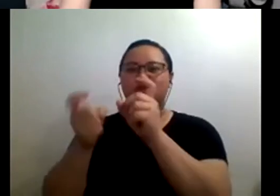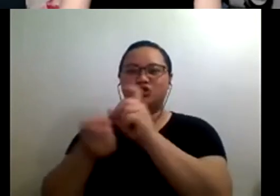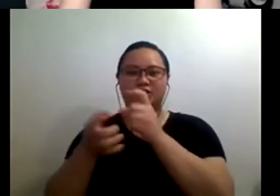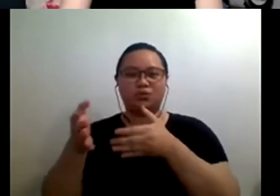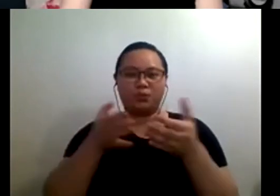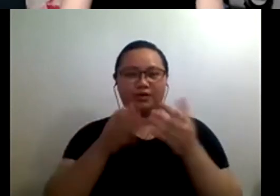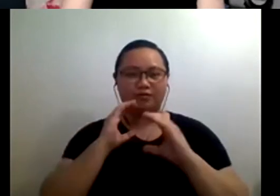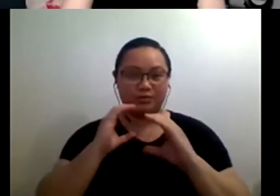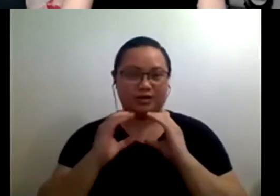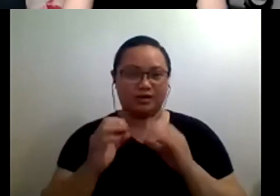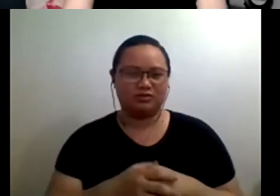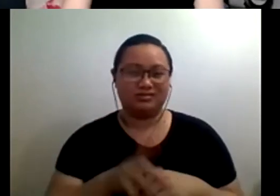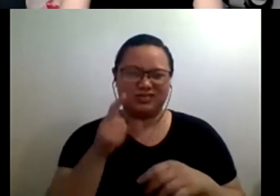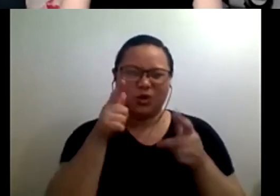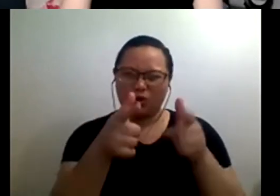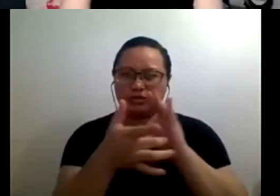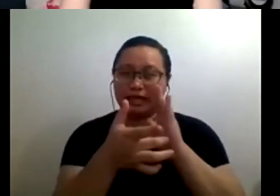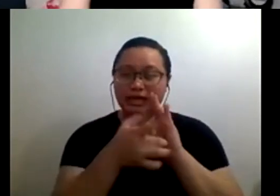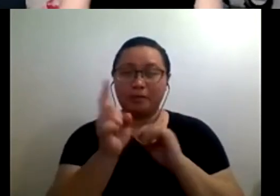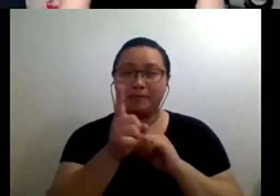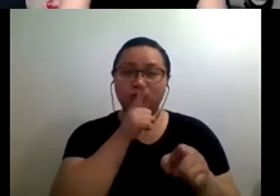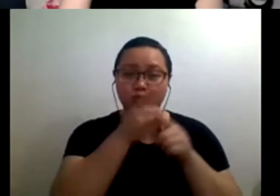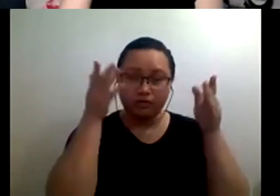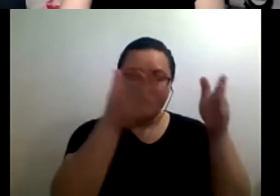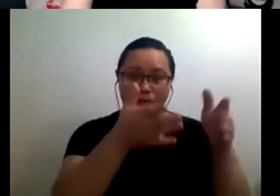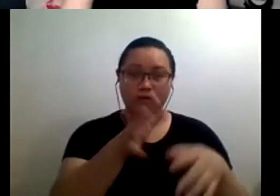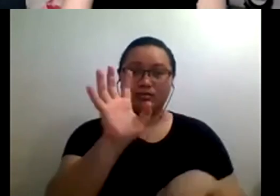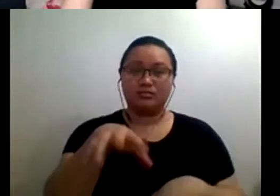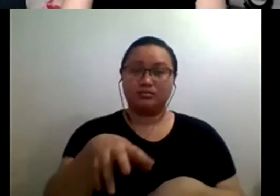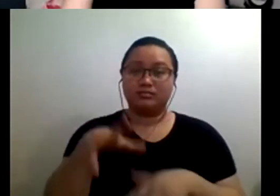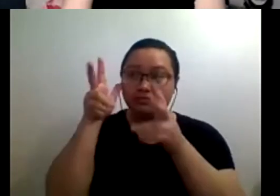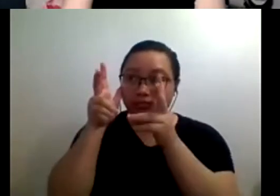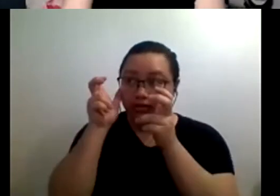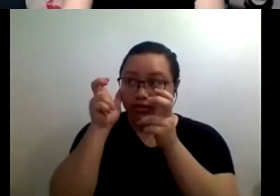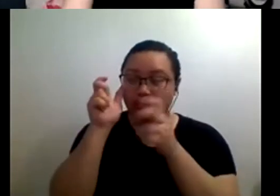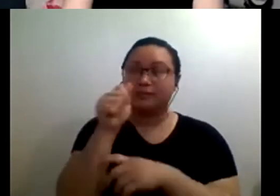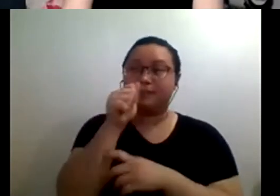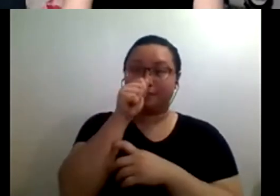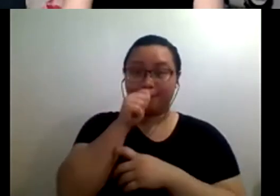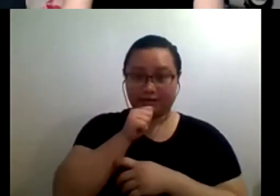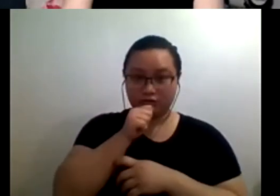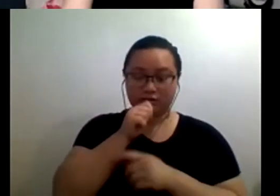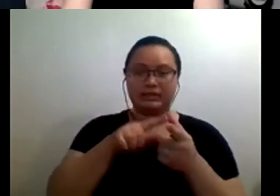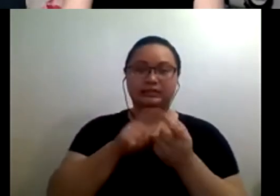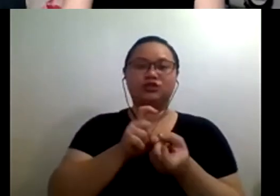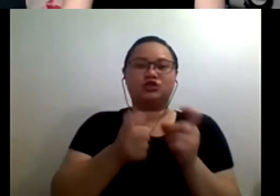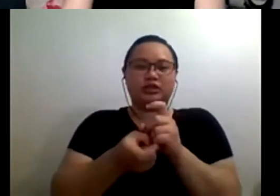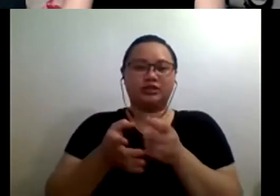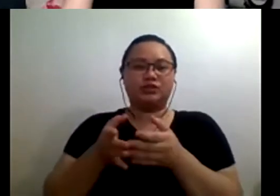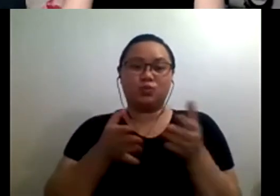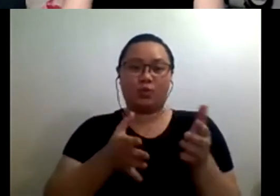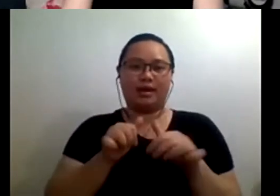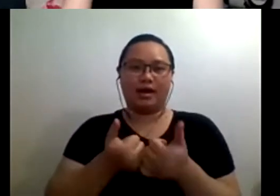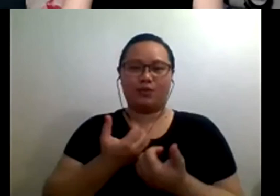it seems technical, but basically, makinig ka, be patient with them, and then baguhin mo yung paraan mo ng pagkausap sa kanila. And